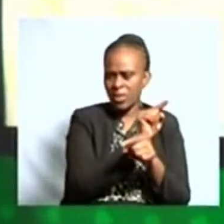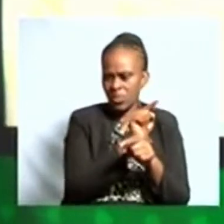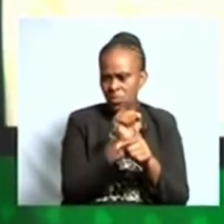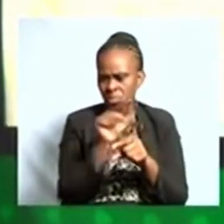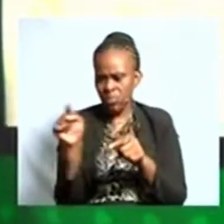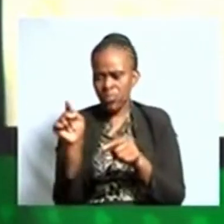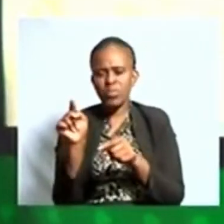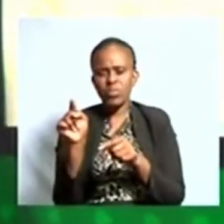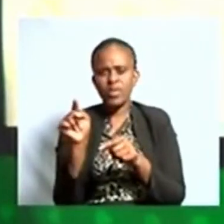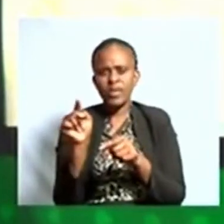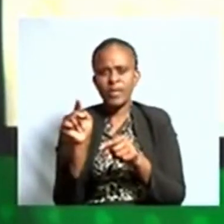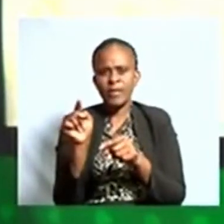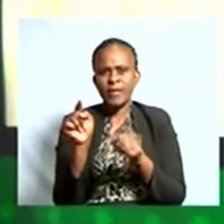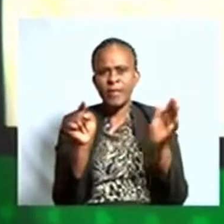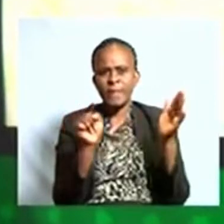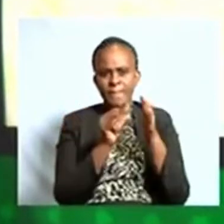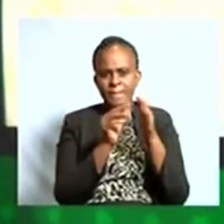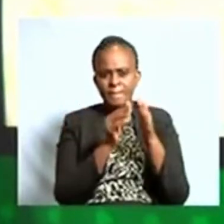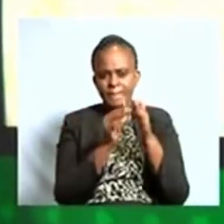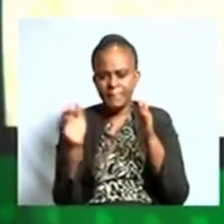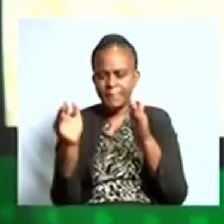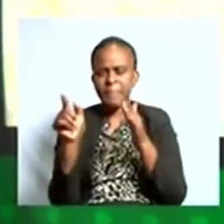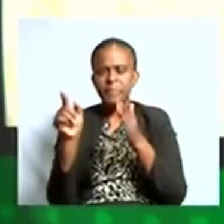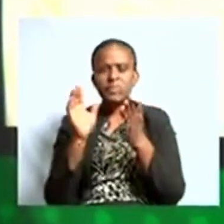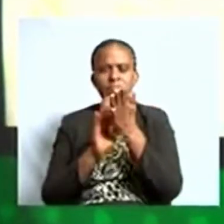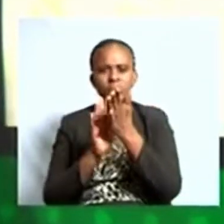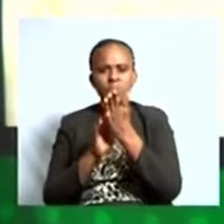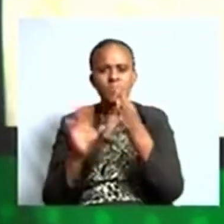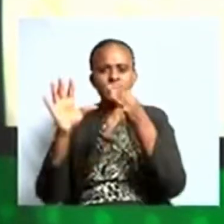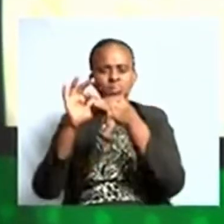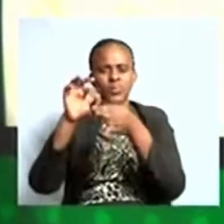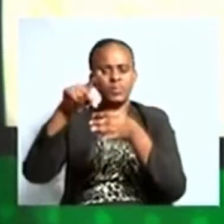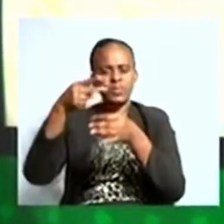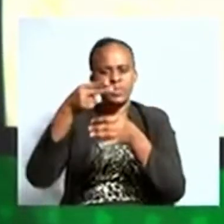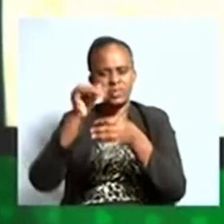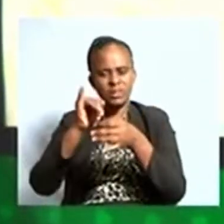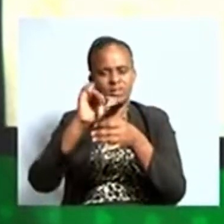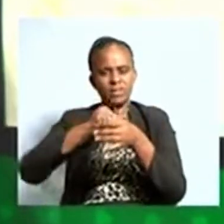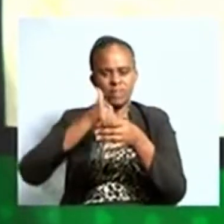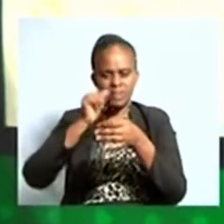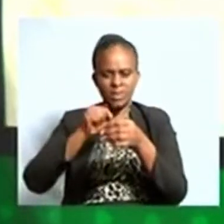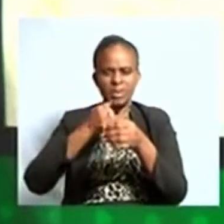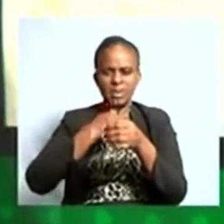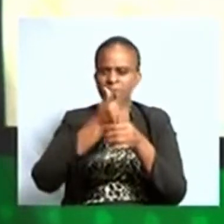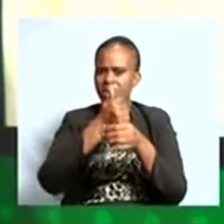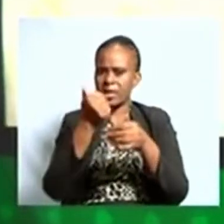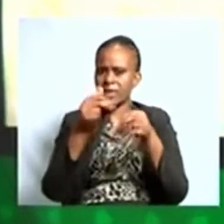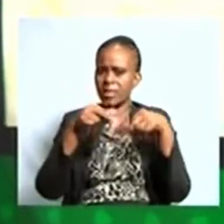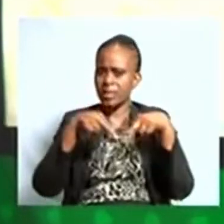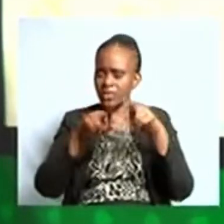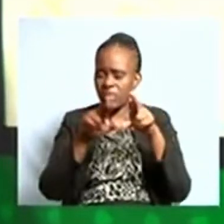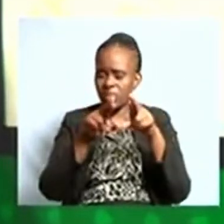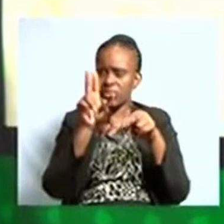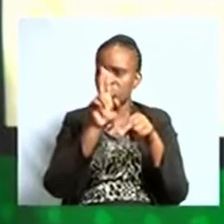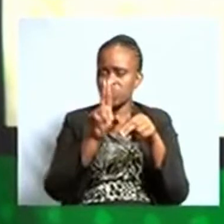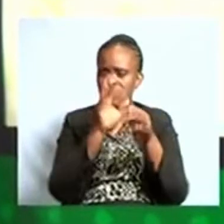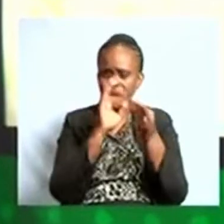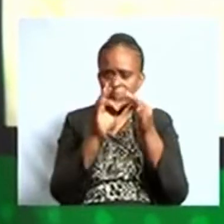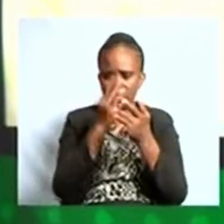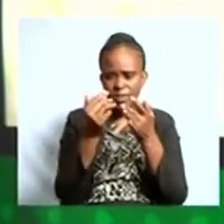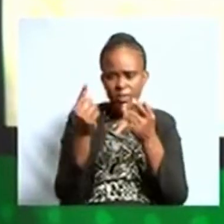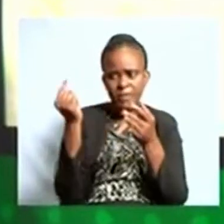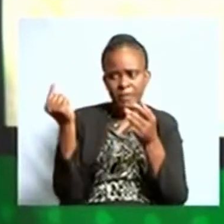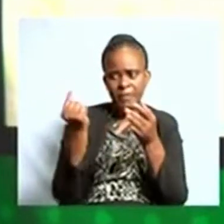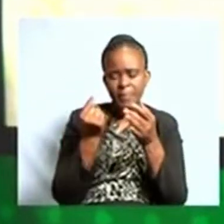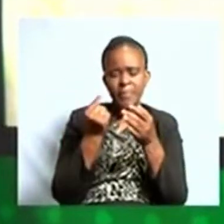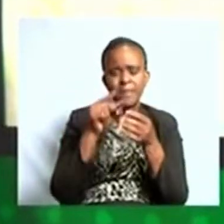through Mahatma Gandhi School to join PHI, so that we can have another alternative route. If someone is coming